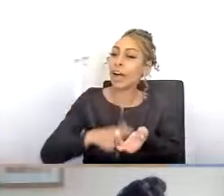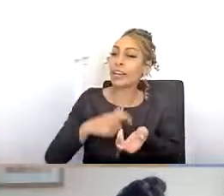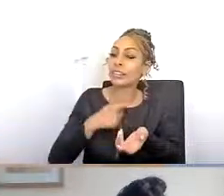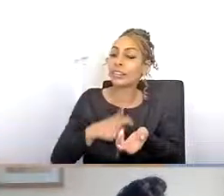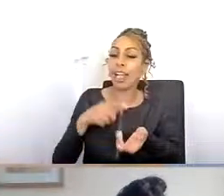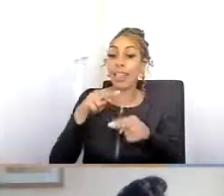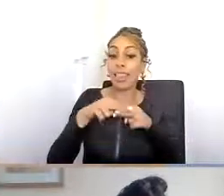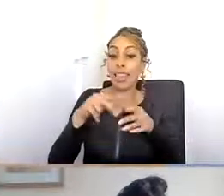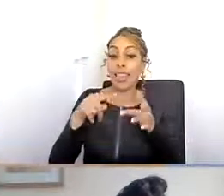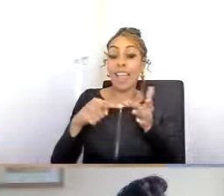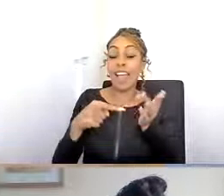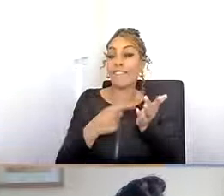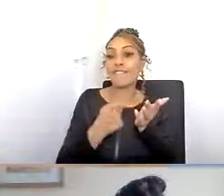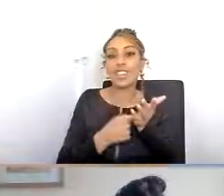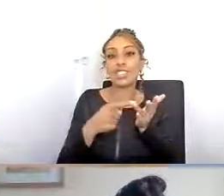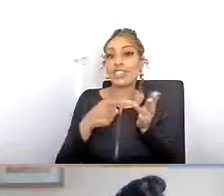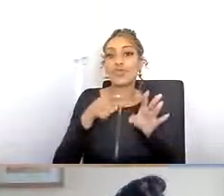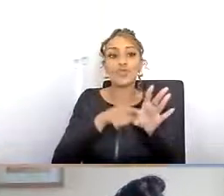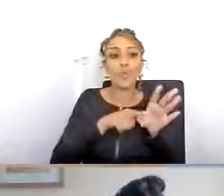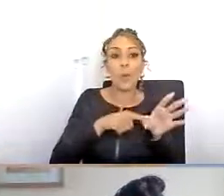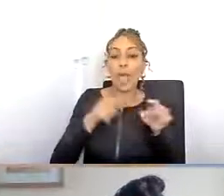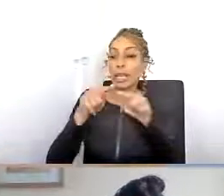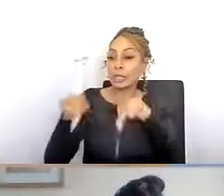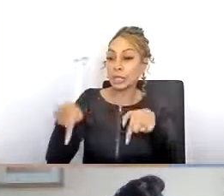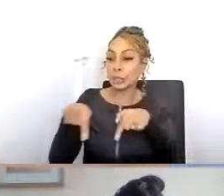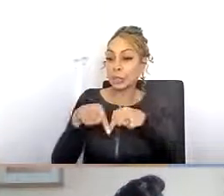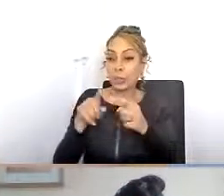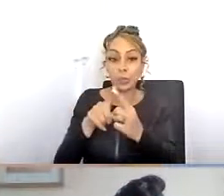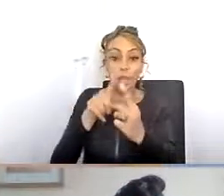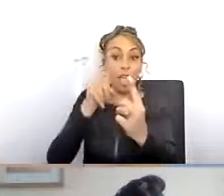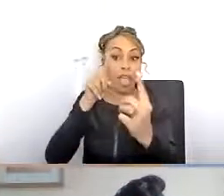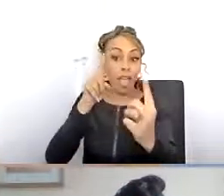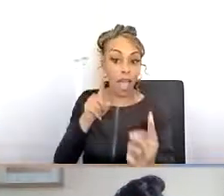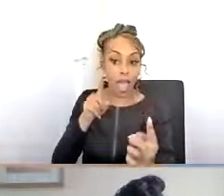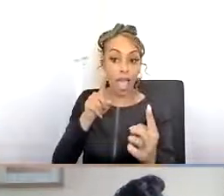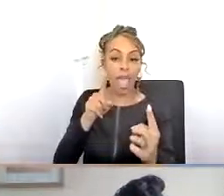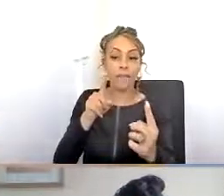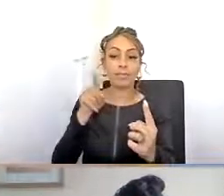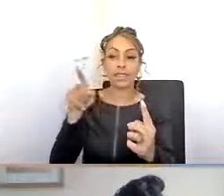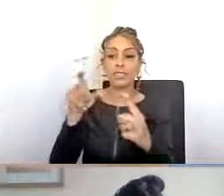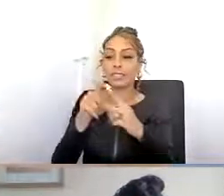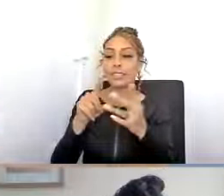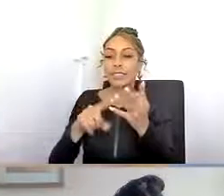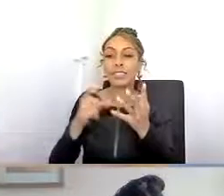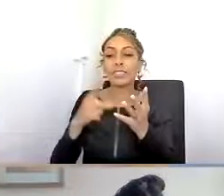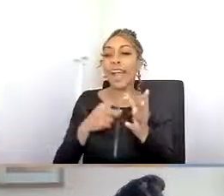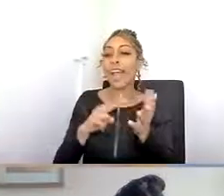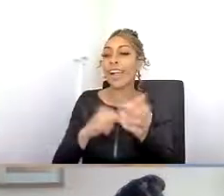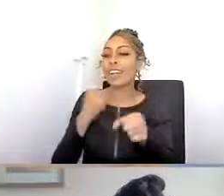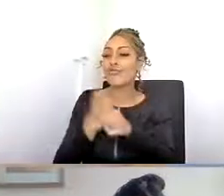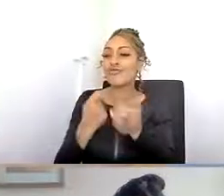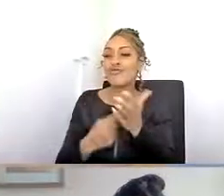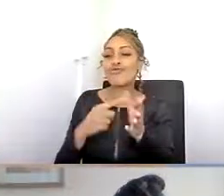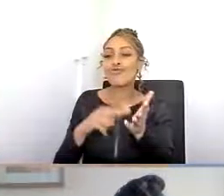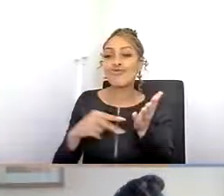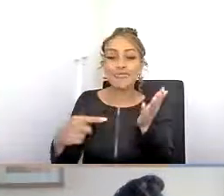Fitzroy Square is adjacent to what had been Duncan Grant's studio in Bloomsbury. There's lots of connections to 20th